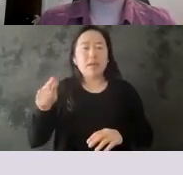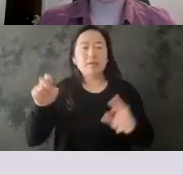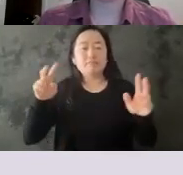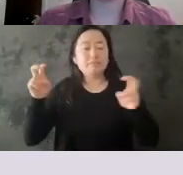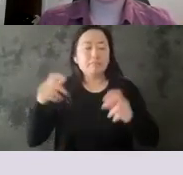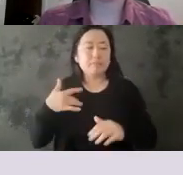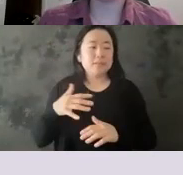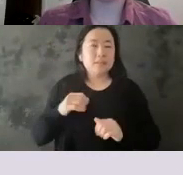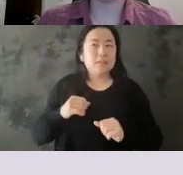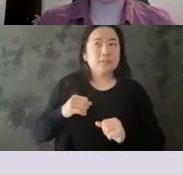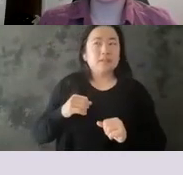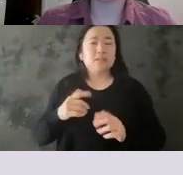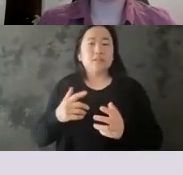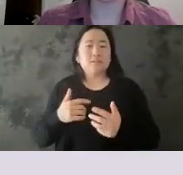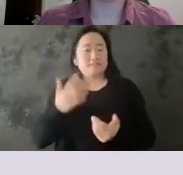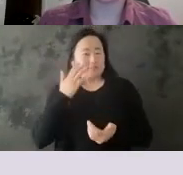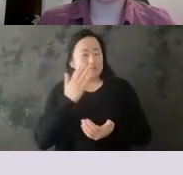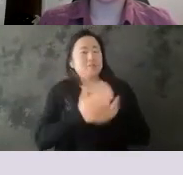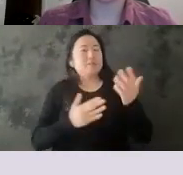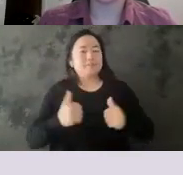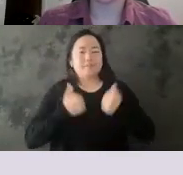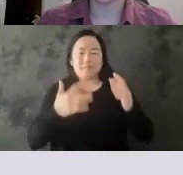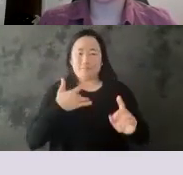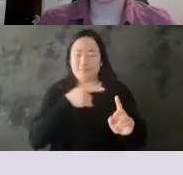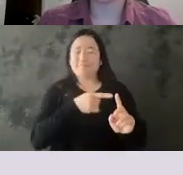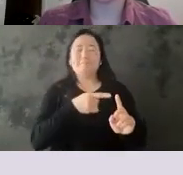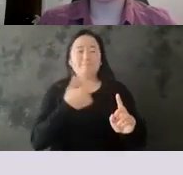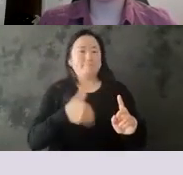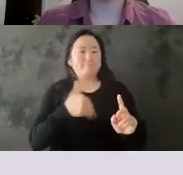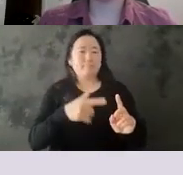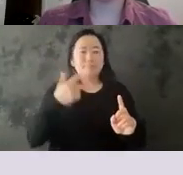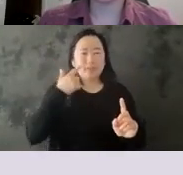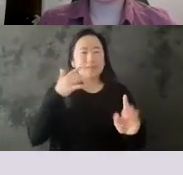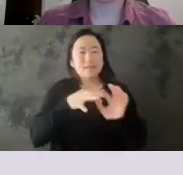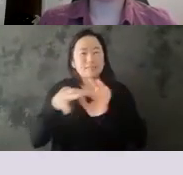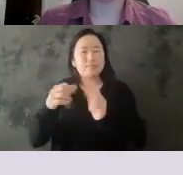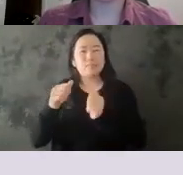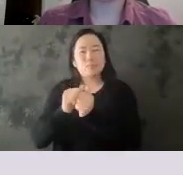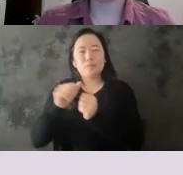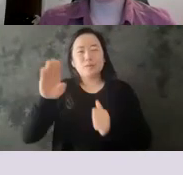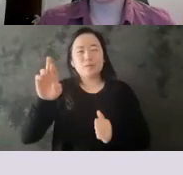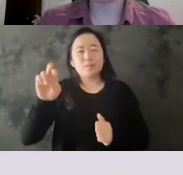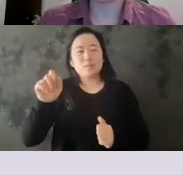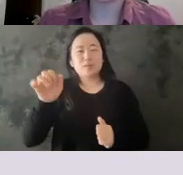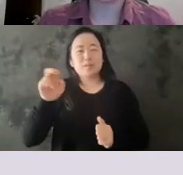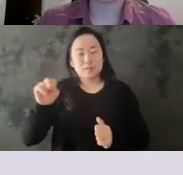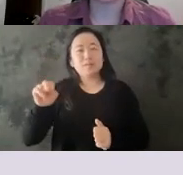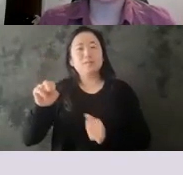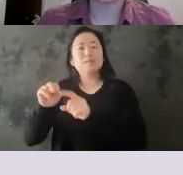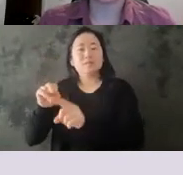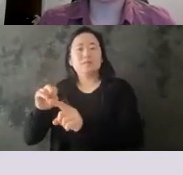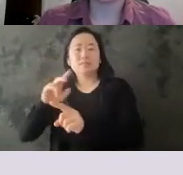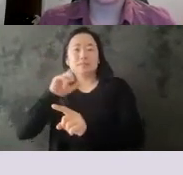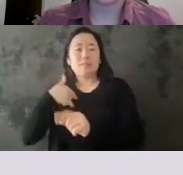I think that really ties into what Brennison talked about with the threat system and the hypervigilance that someone mentioned earlier